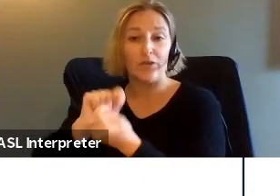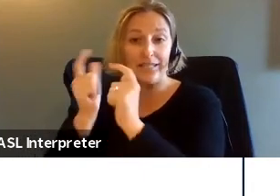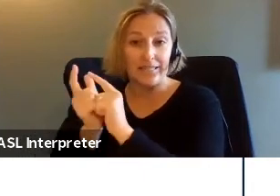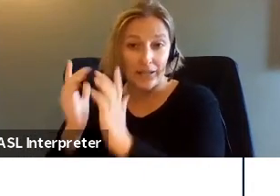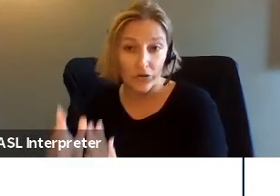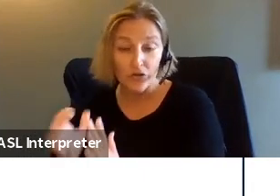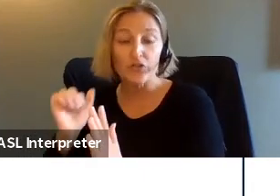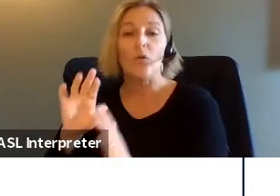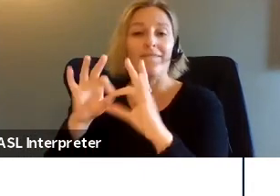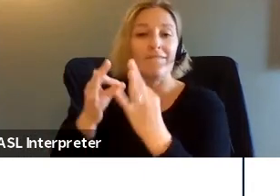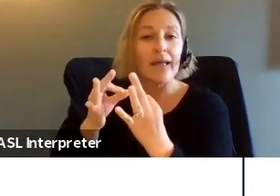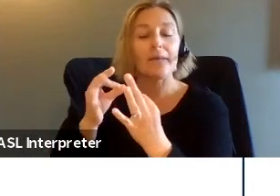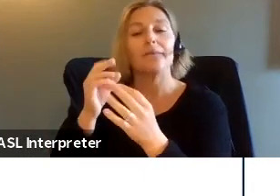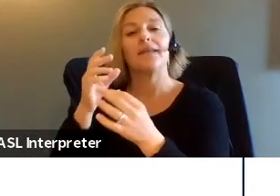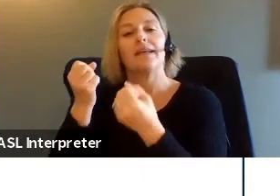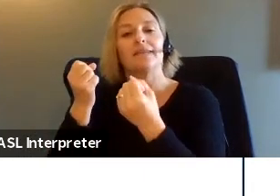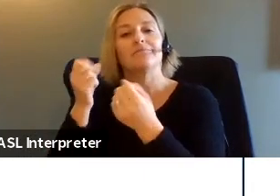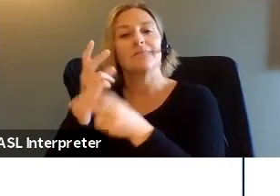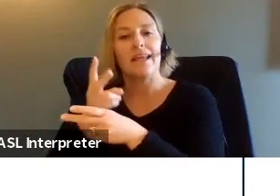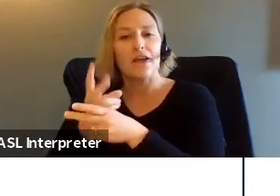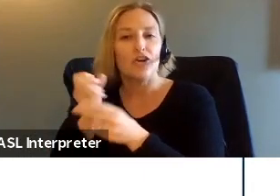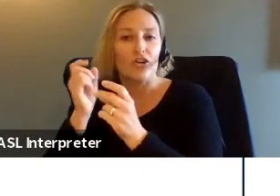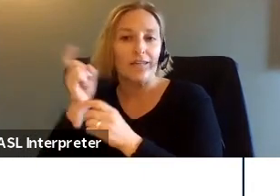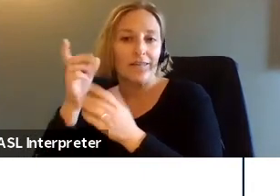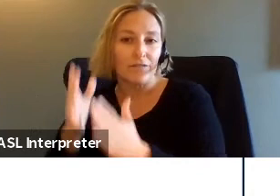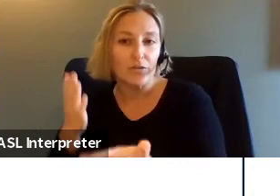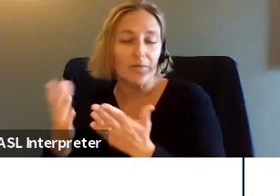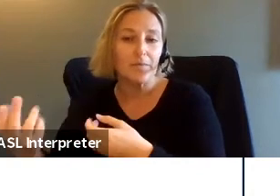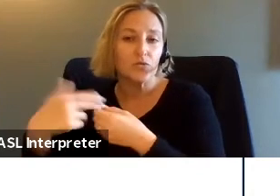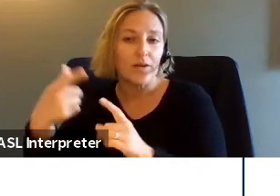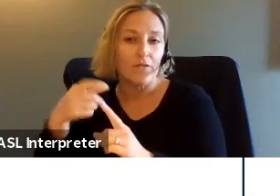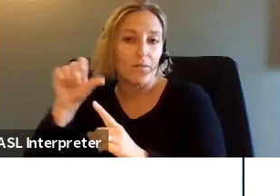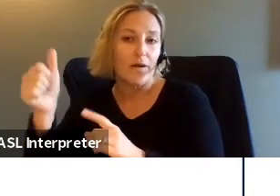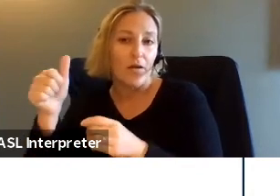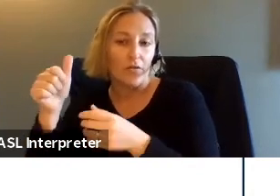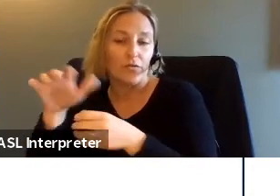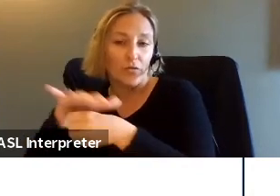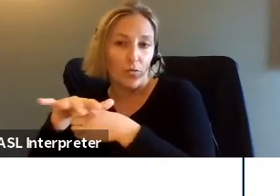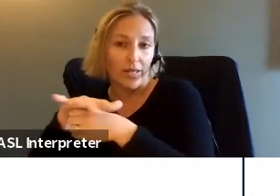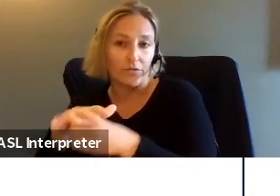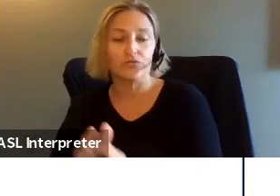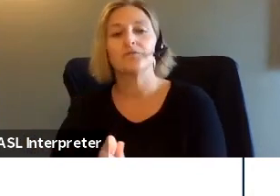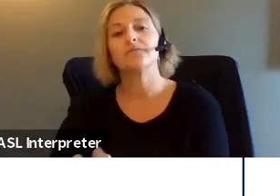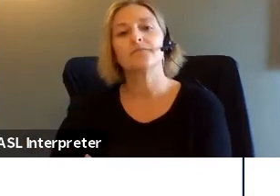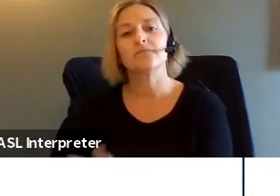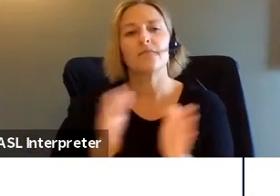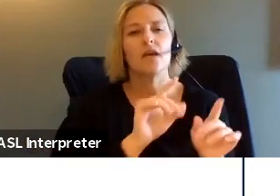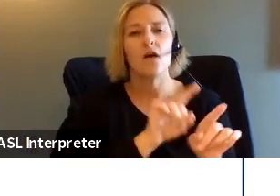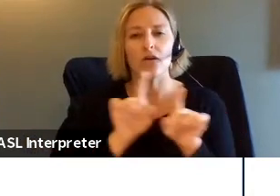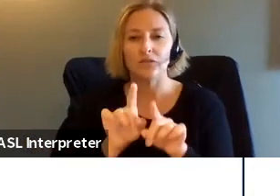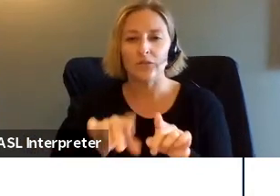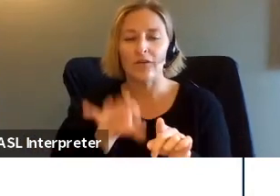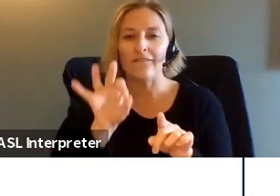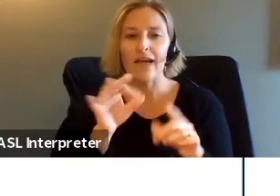caregivers who may be joining from another place, where a different place where the patient is located. And also we found that